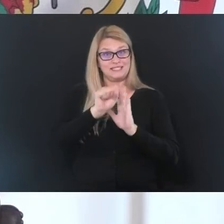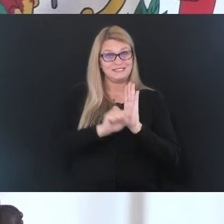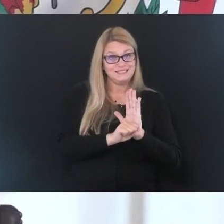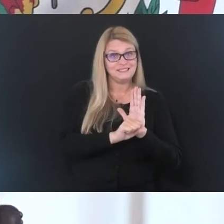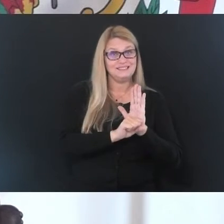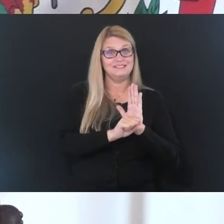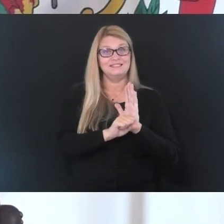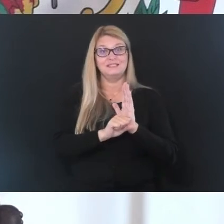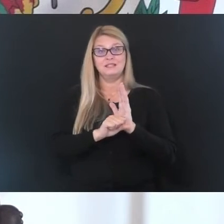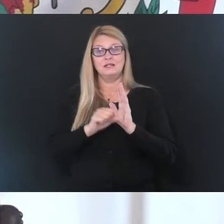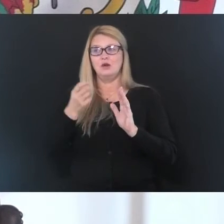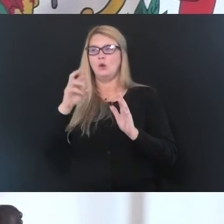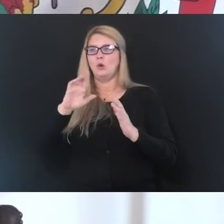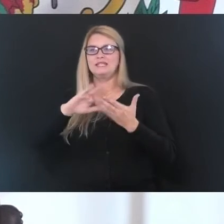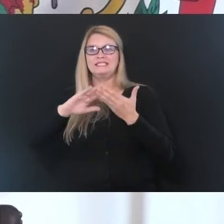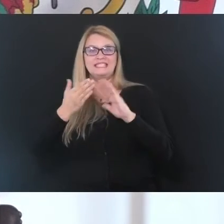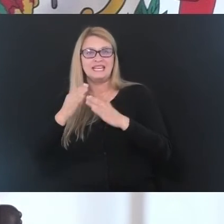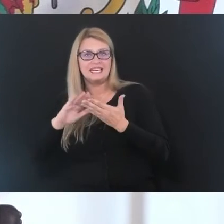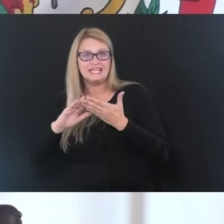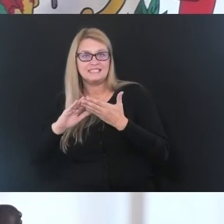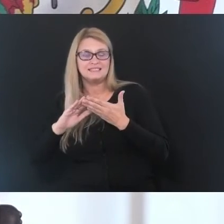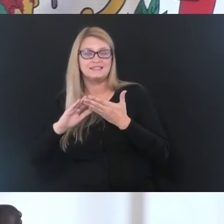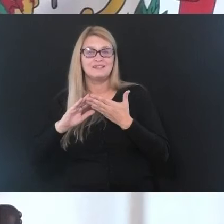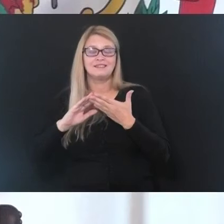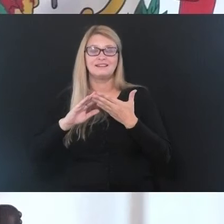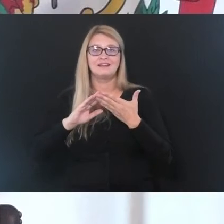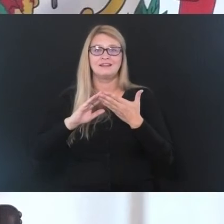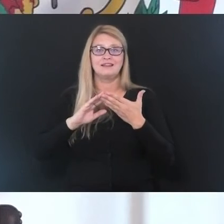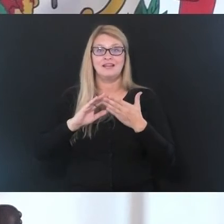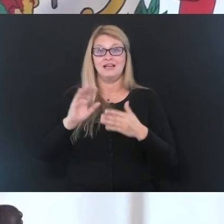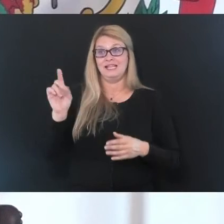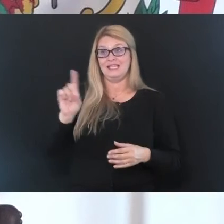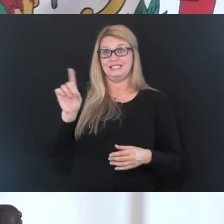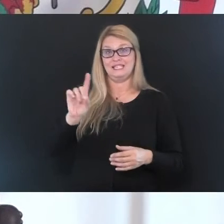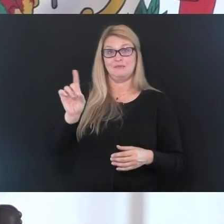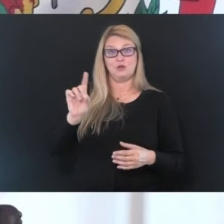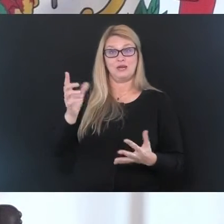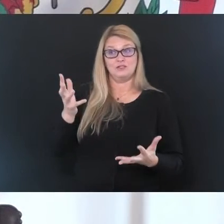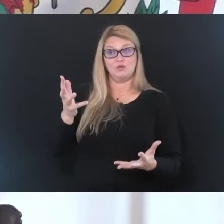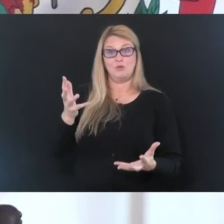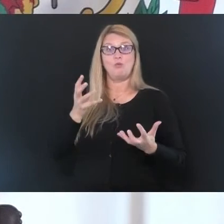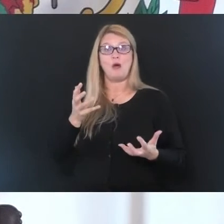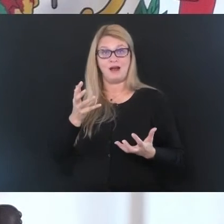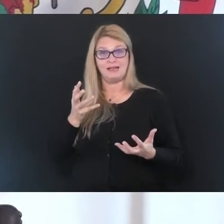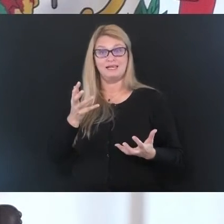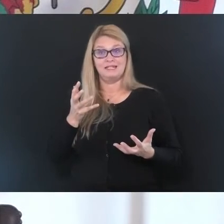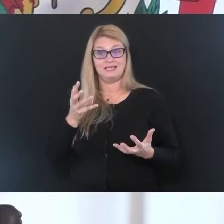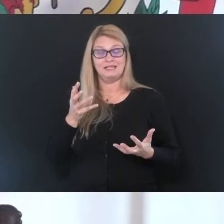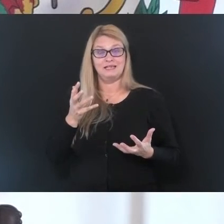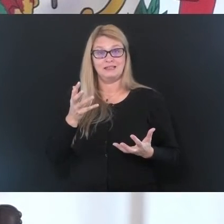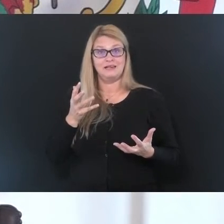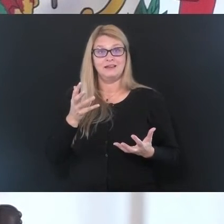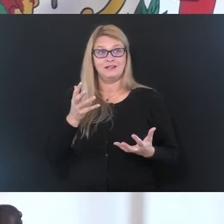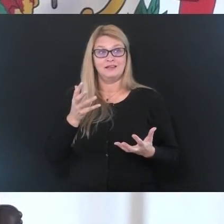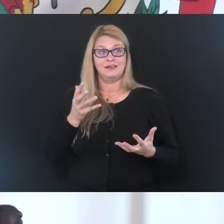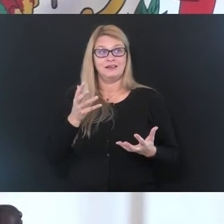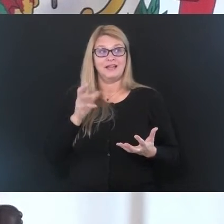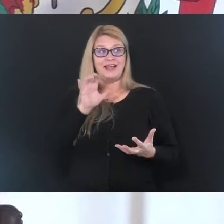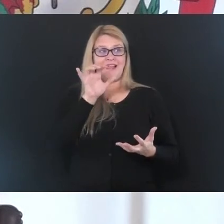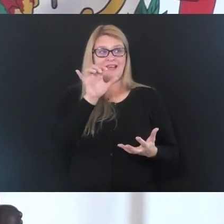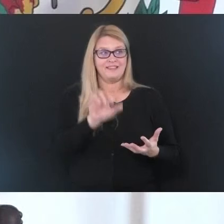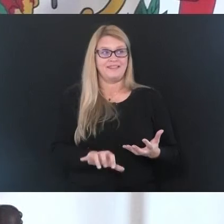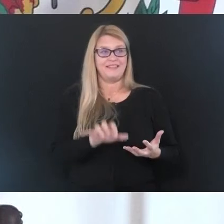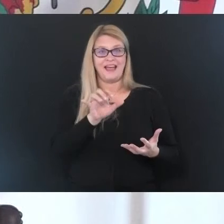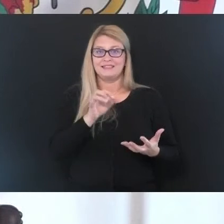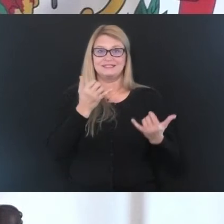to cities, as the Democrats have really wanted more than anything, I think that is completely